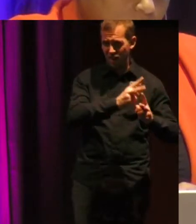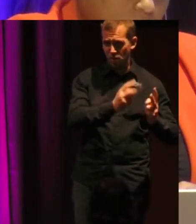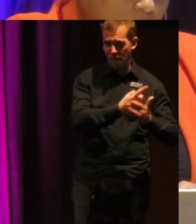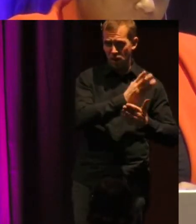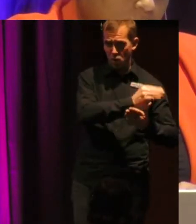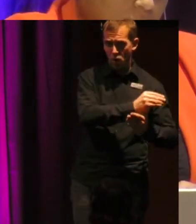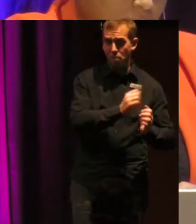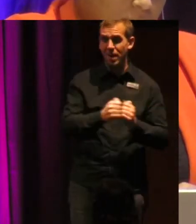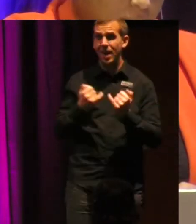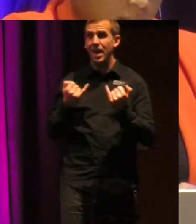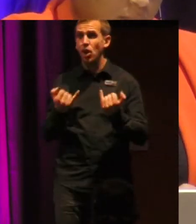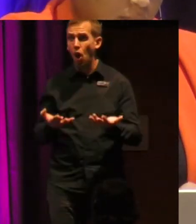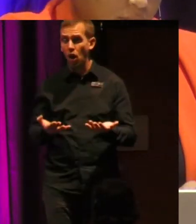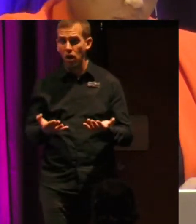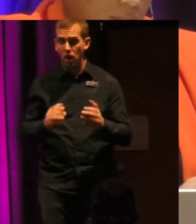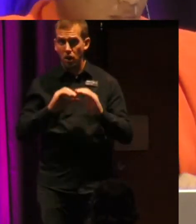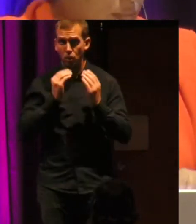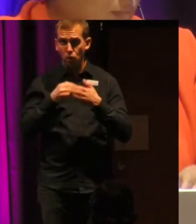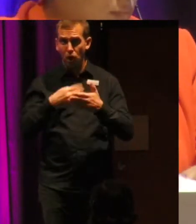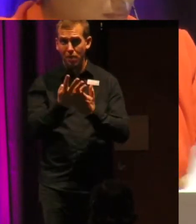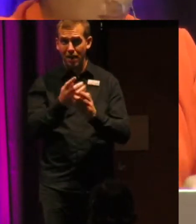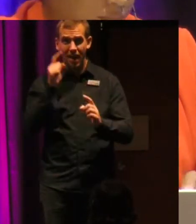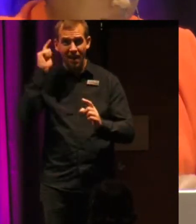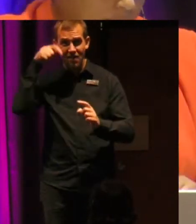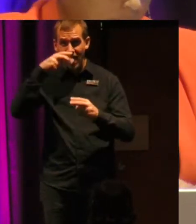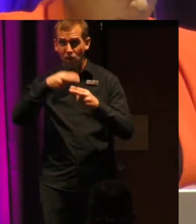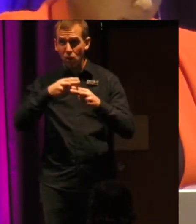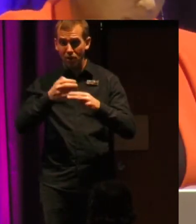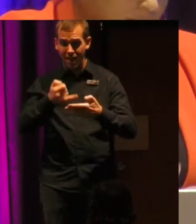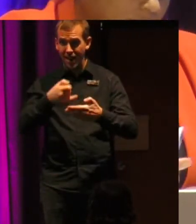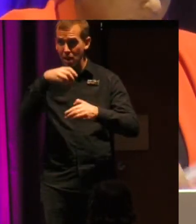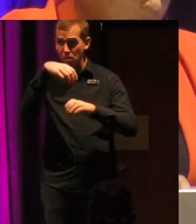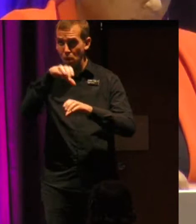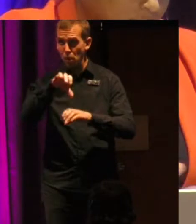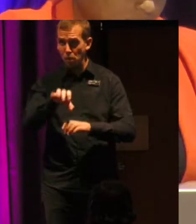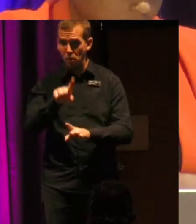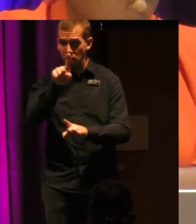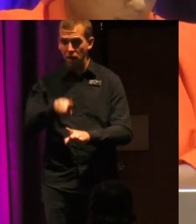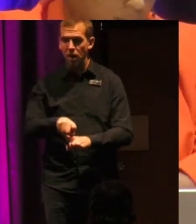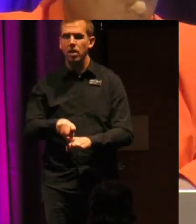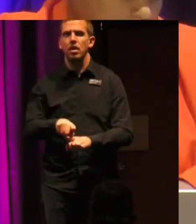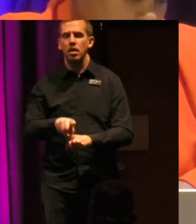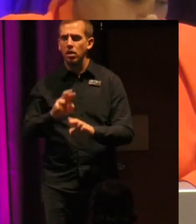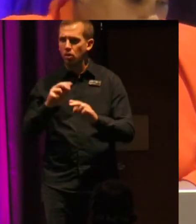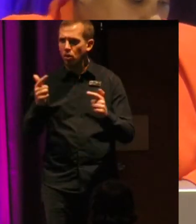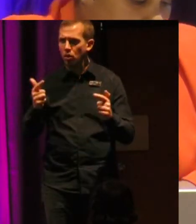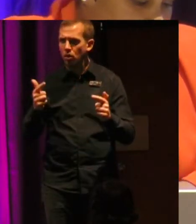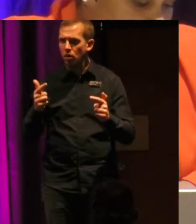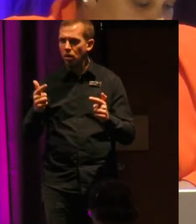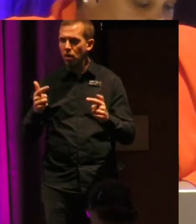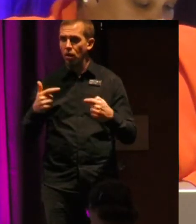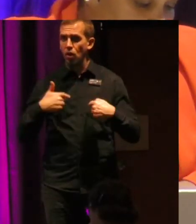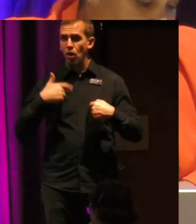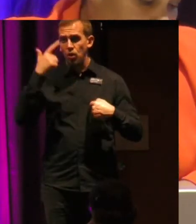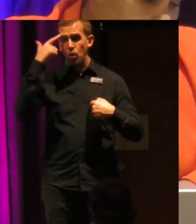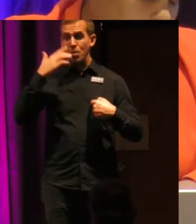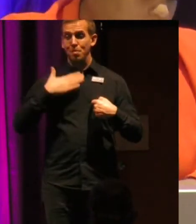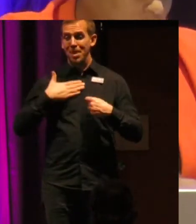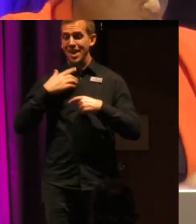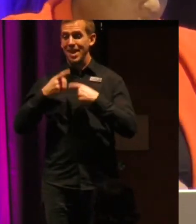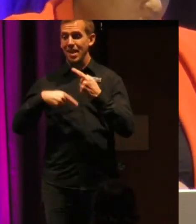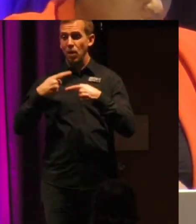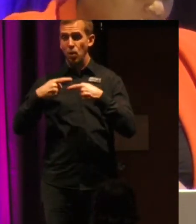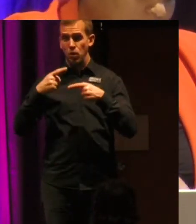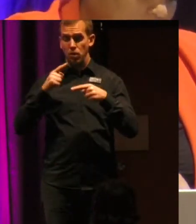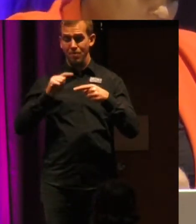the news that are fabricated are something totally new. And I think that my generation and